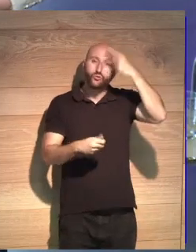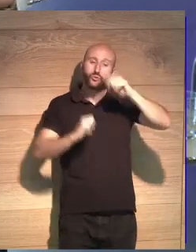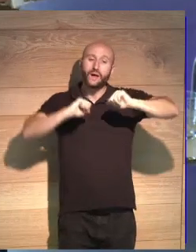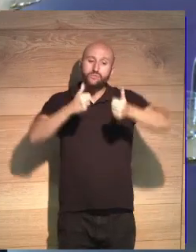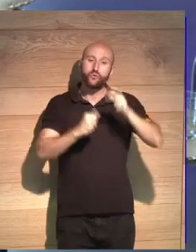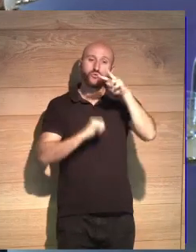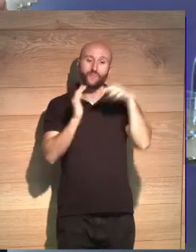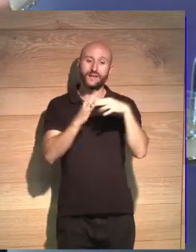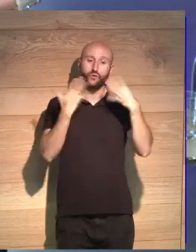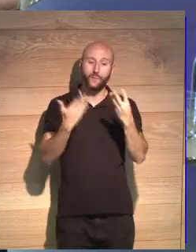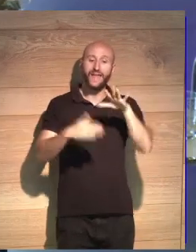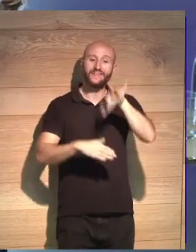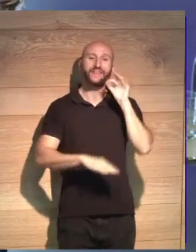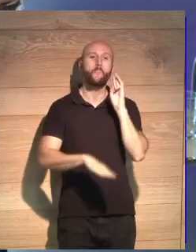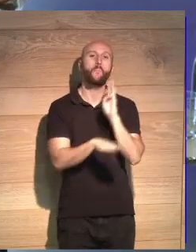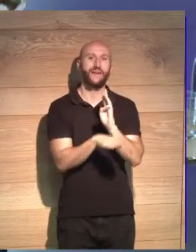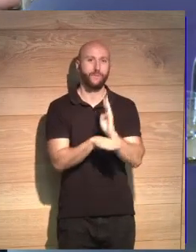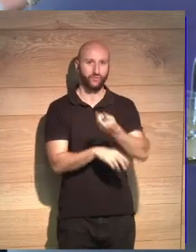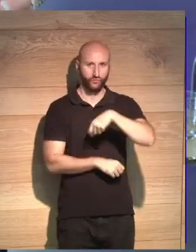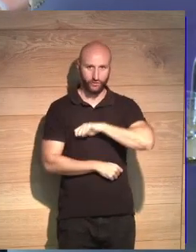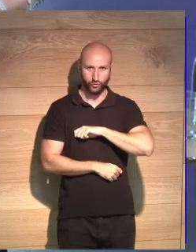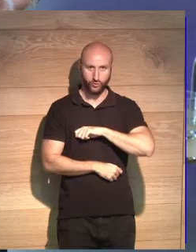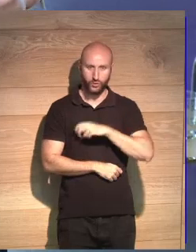They've been considered